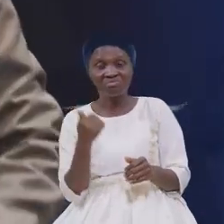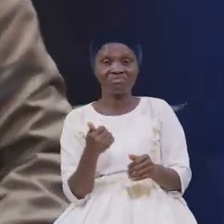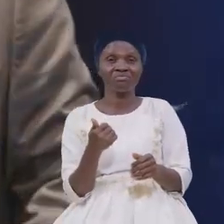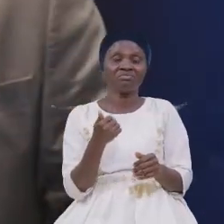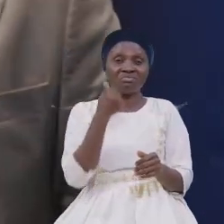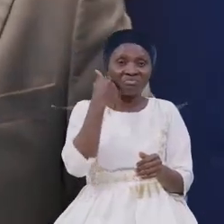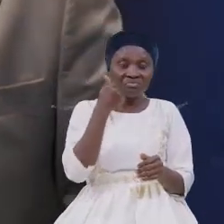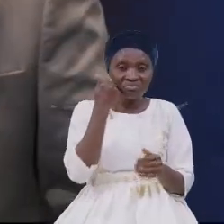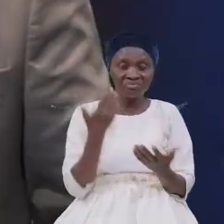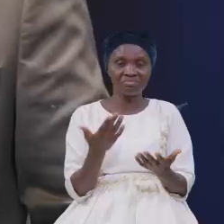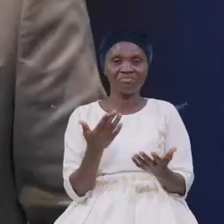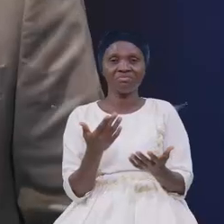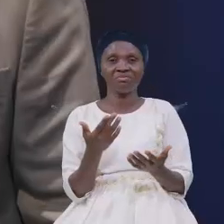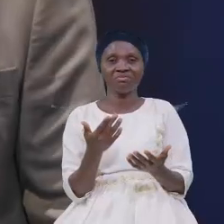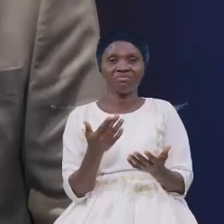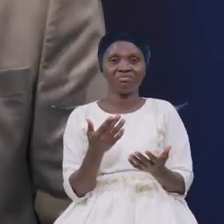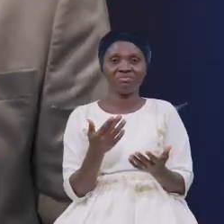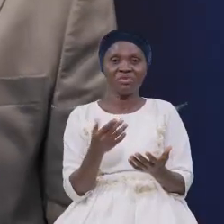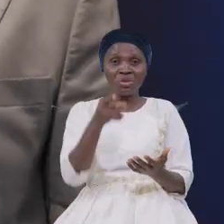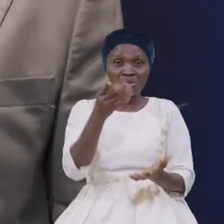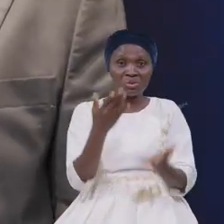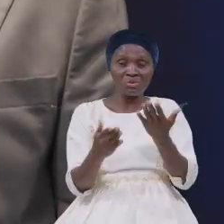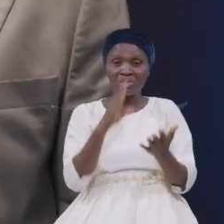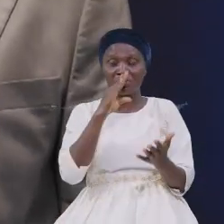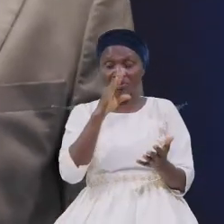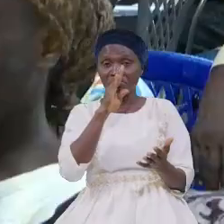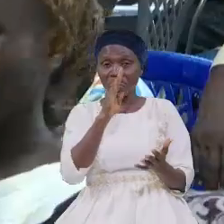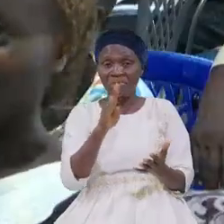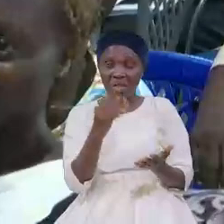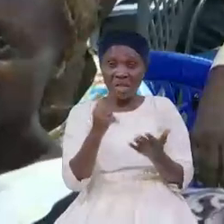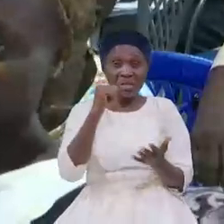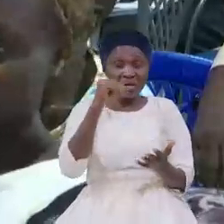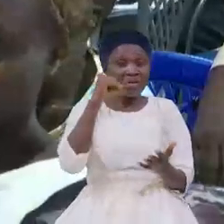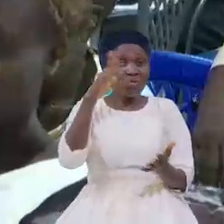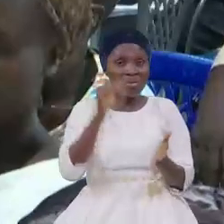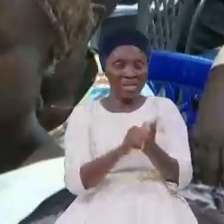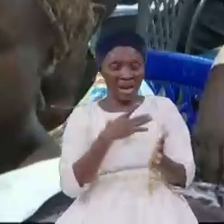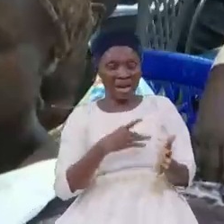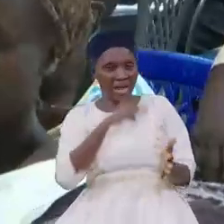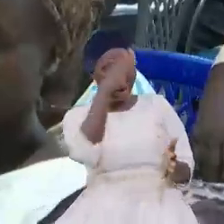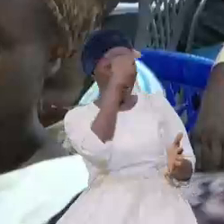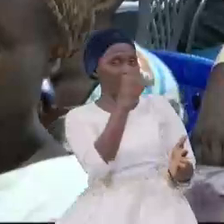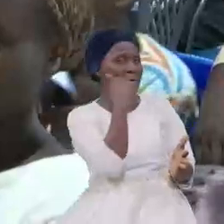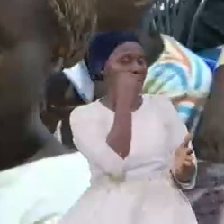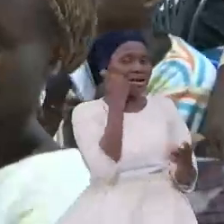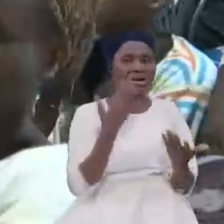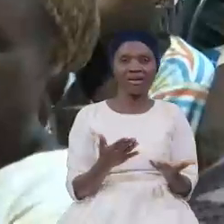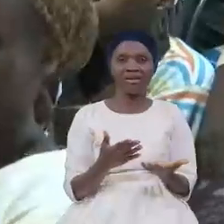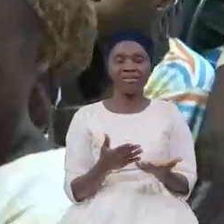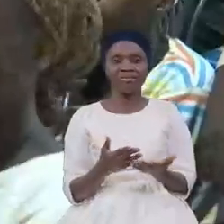be manizers. Did you hear that before? Okay, if you've never heard, I created that for you now.